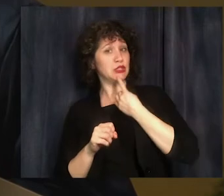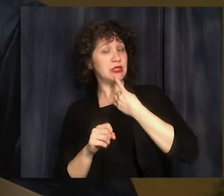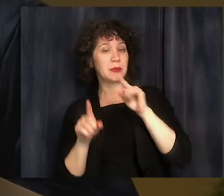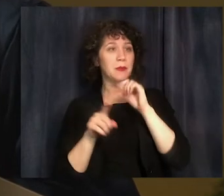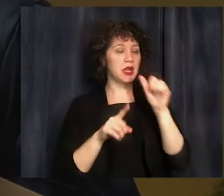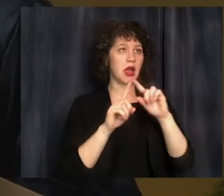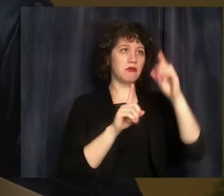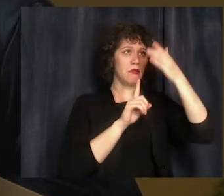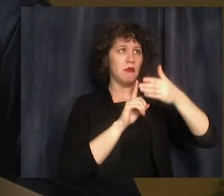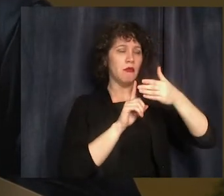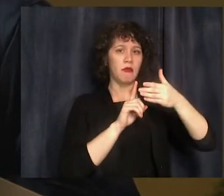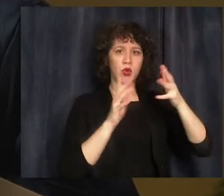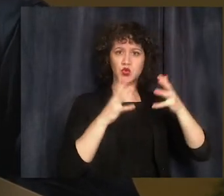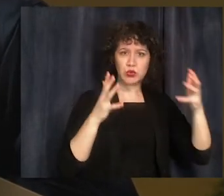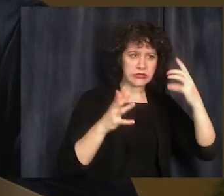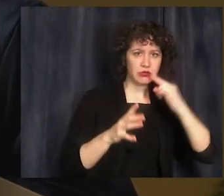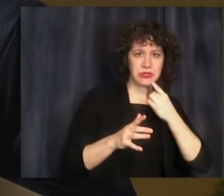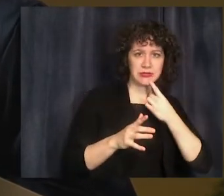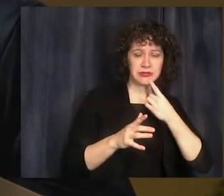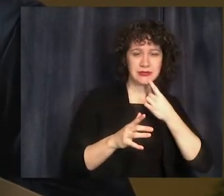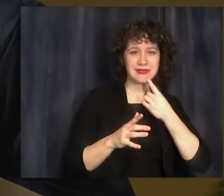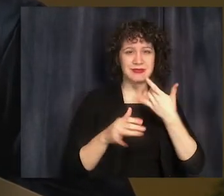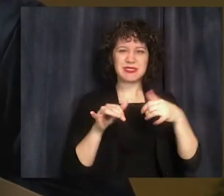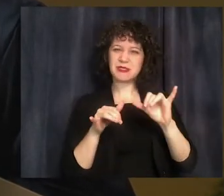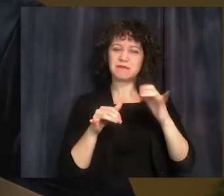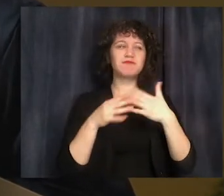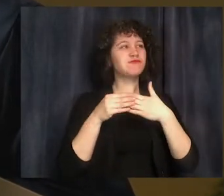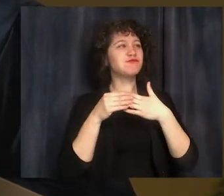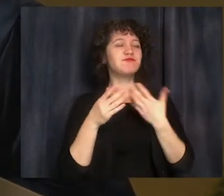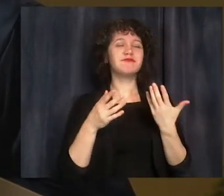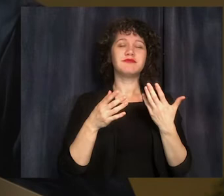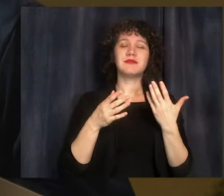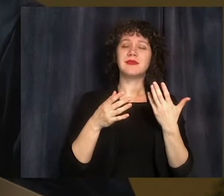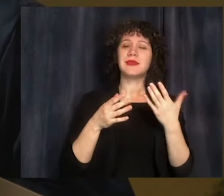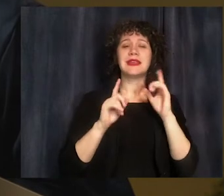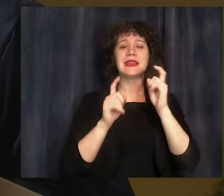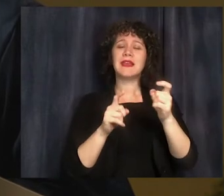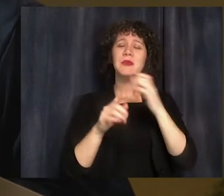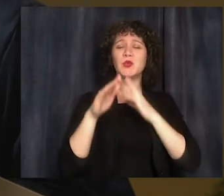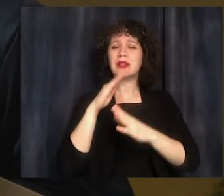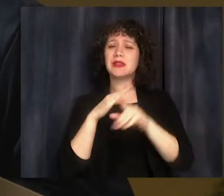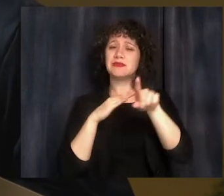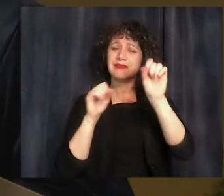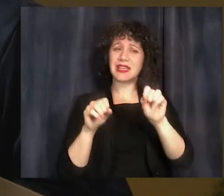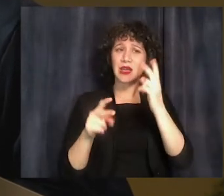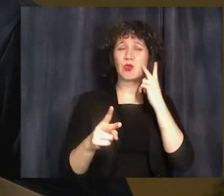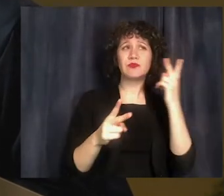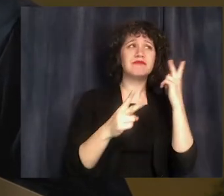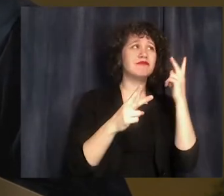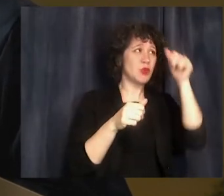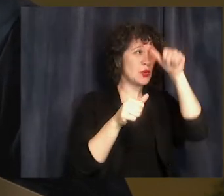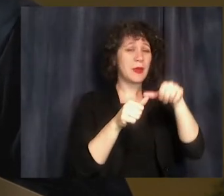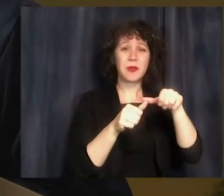seriously. Give him humility so that he may always remember the simplicity of true greatness, the open mind of